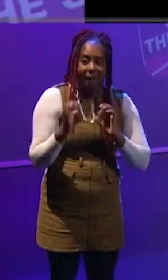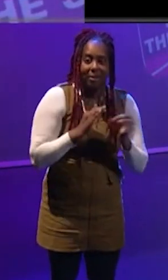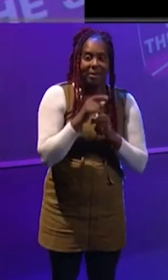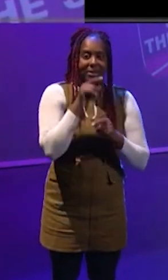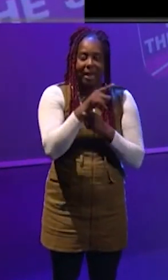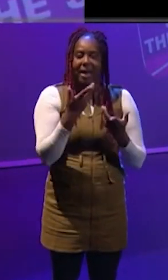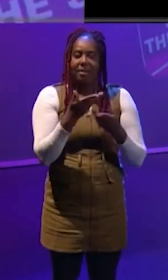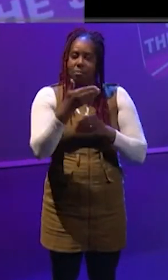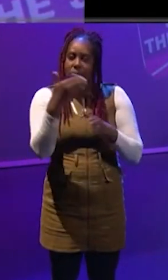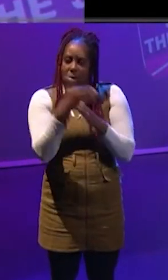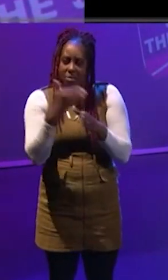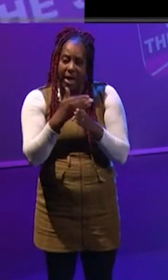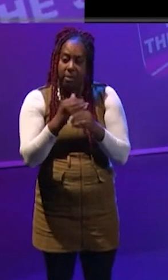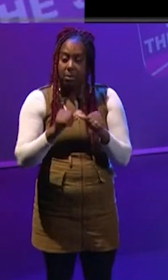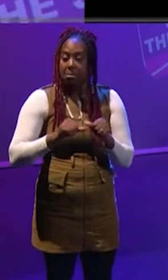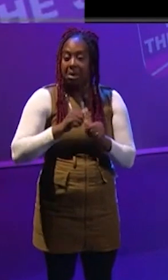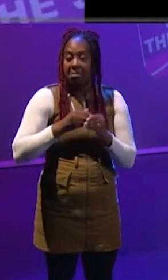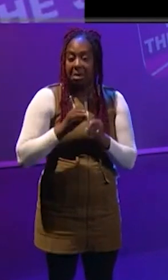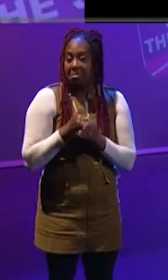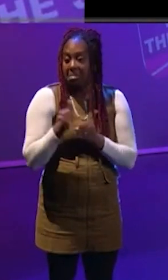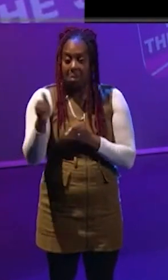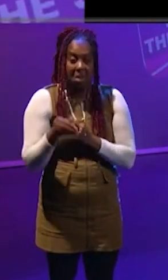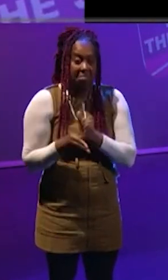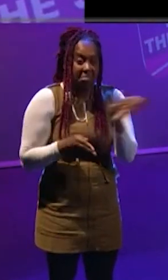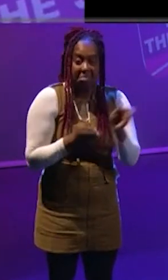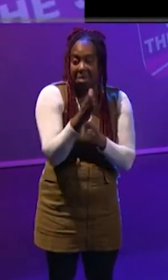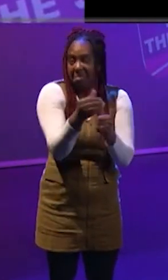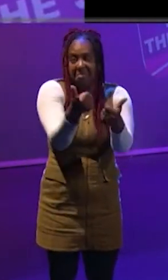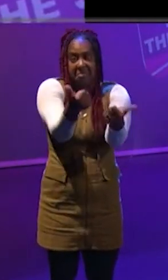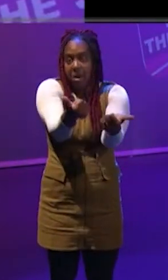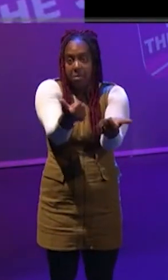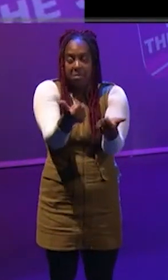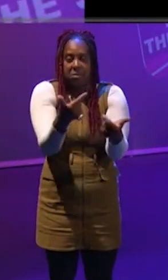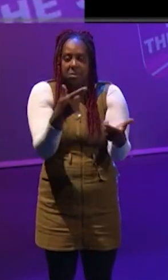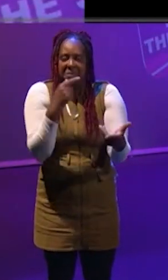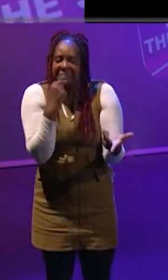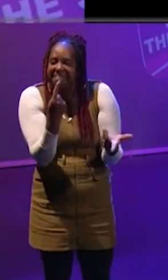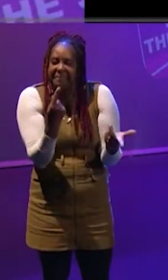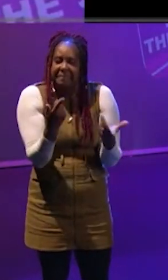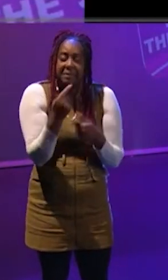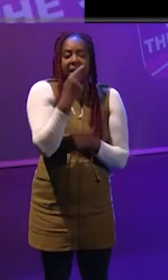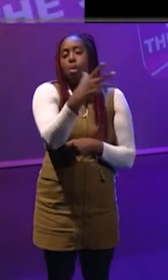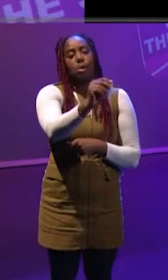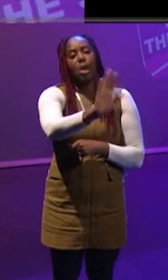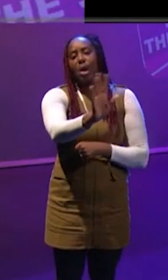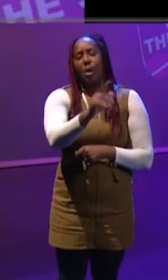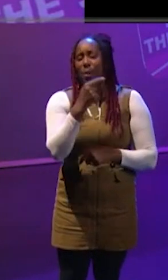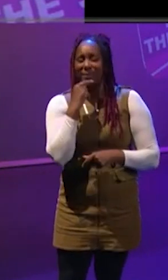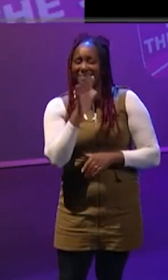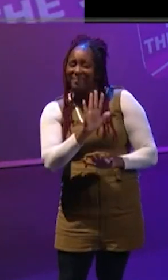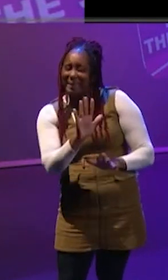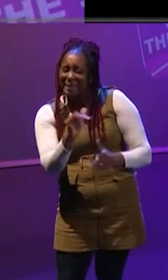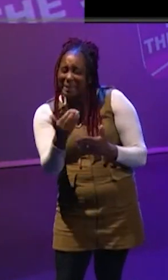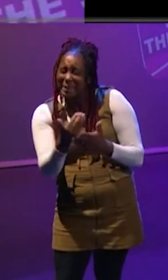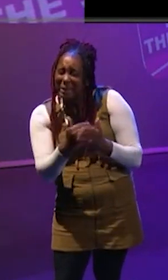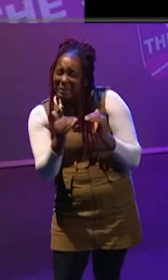careers kind of stepped on from there and went in different directions, and that's absolutely fine. So sometimes it is about kind of saying no to things that don't feel like they